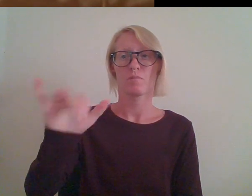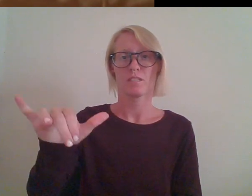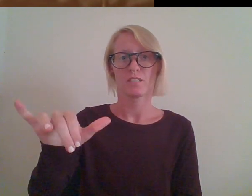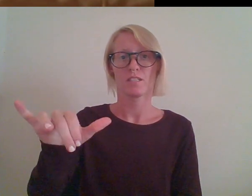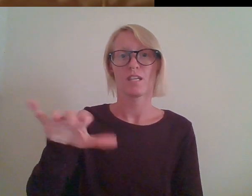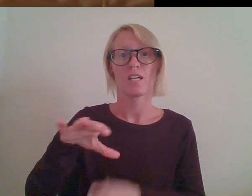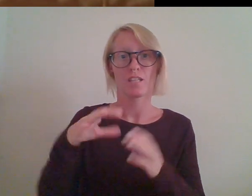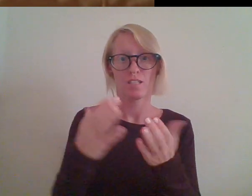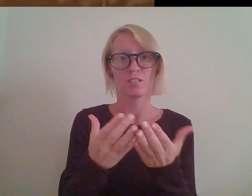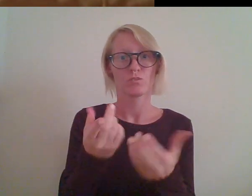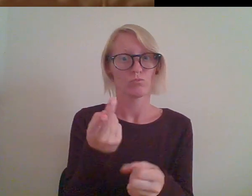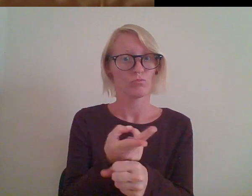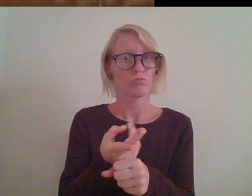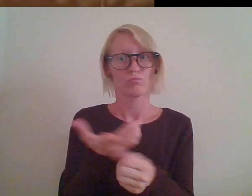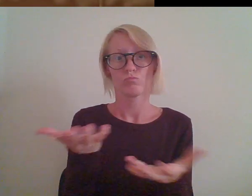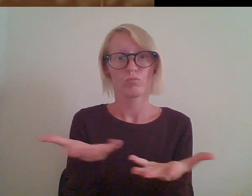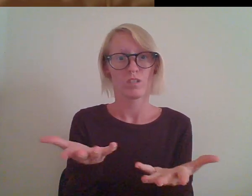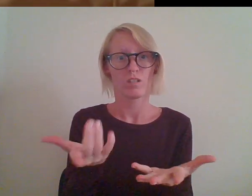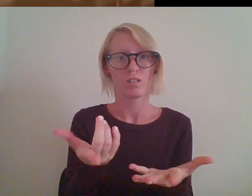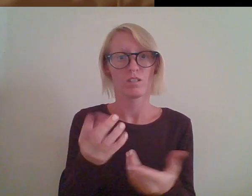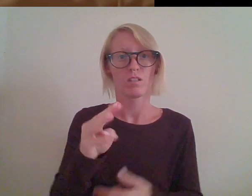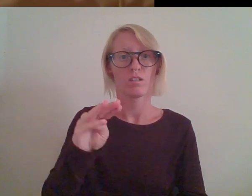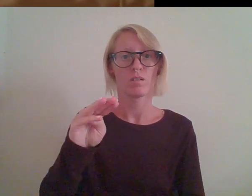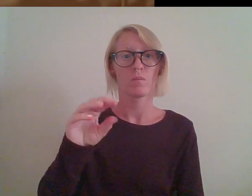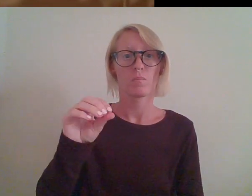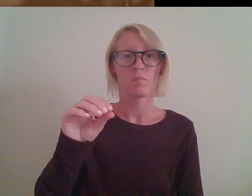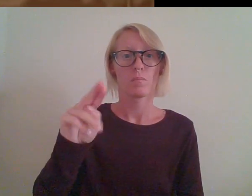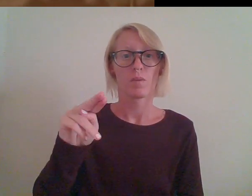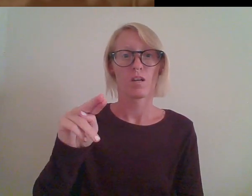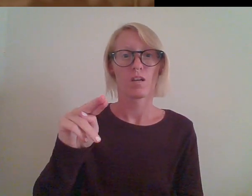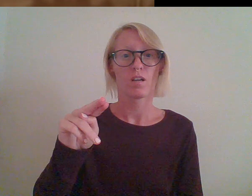What you use, mnemonics.